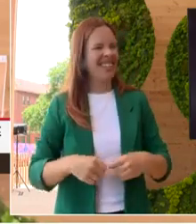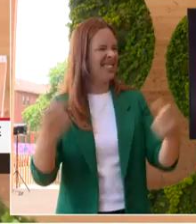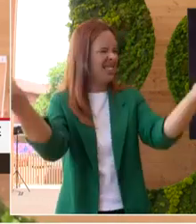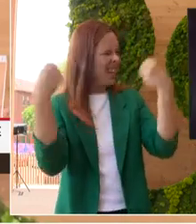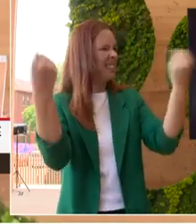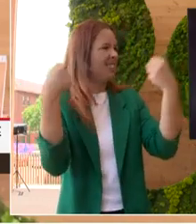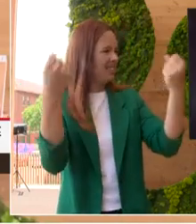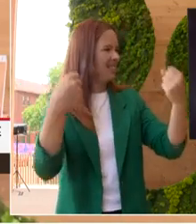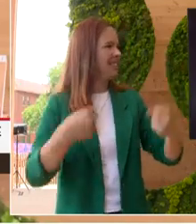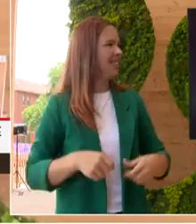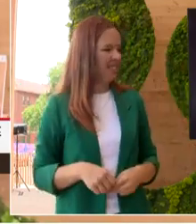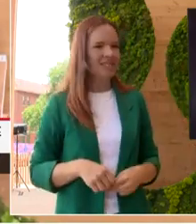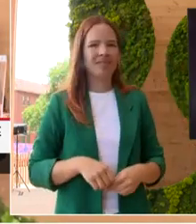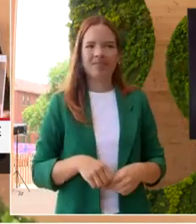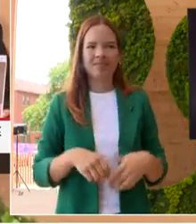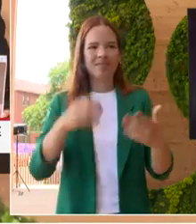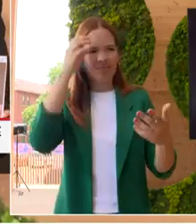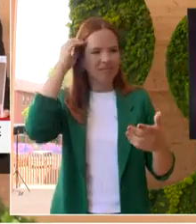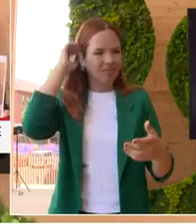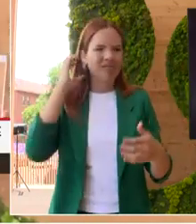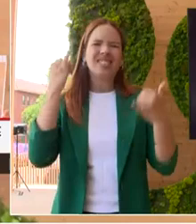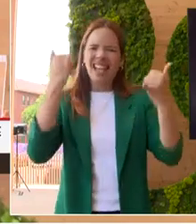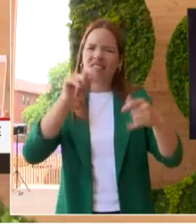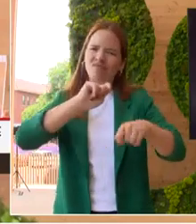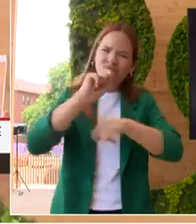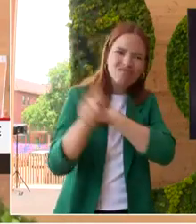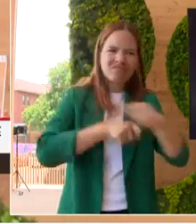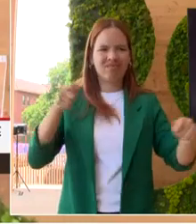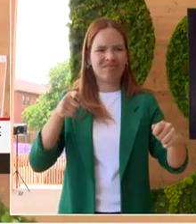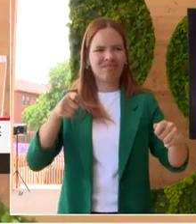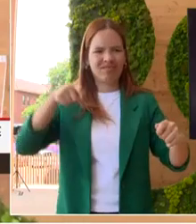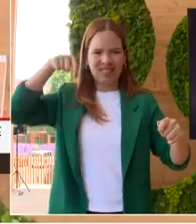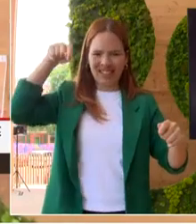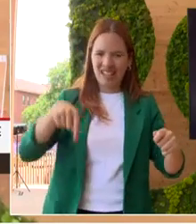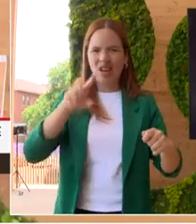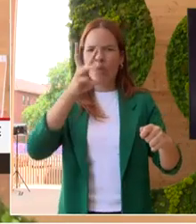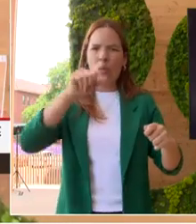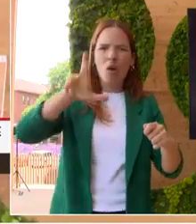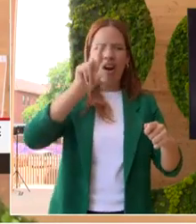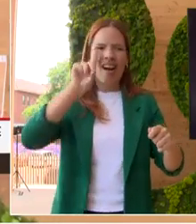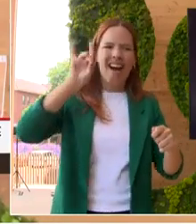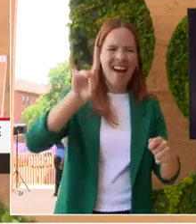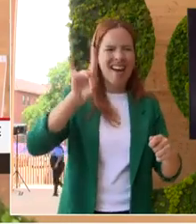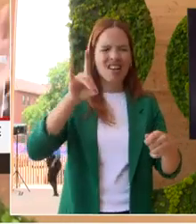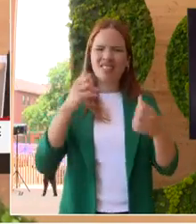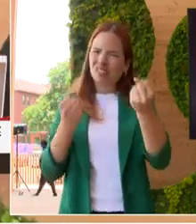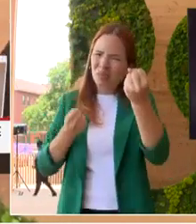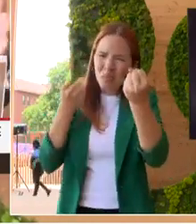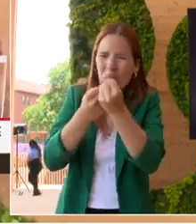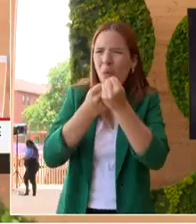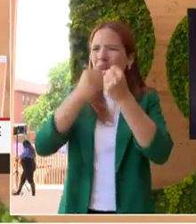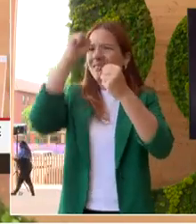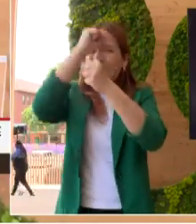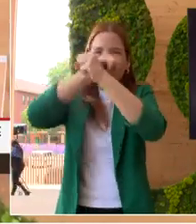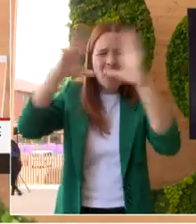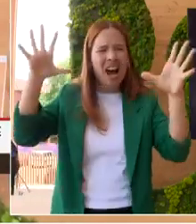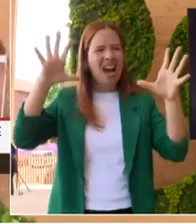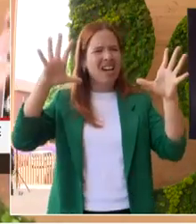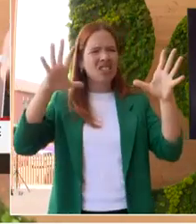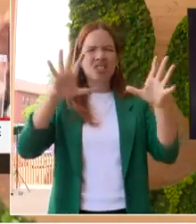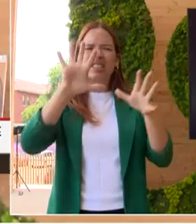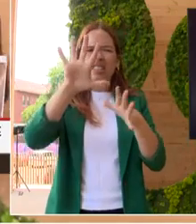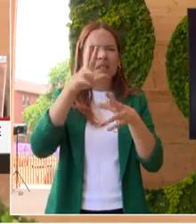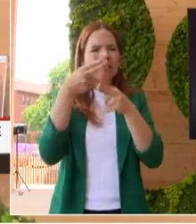So, in closing, as a leader of this ward, and so many people have supported this vision, I want to say that this is a temporary space, and I know